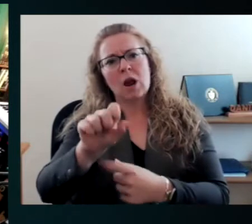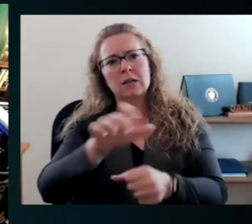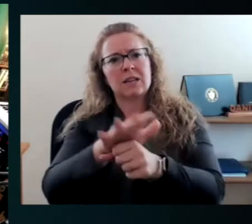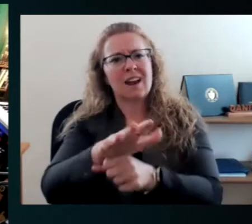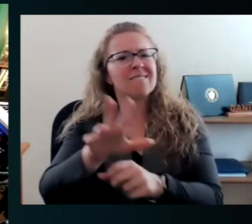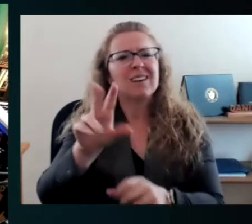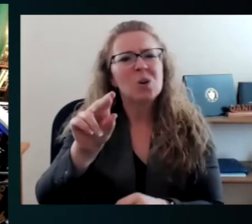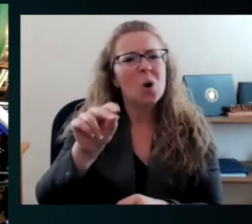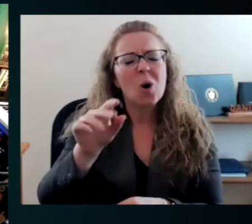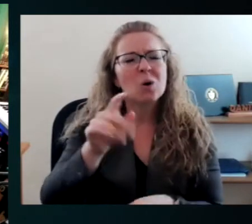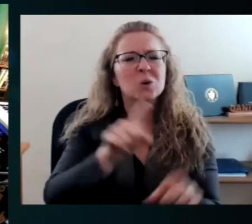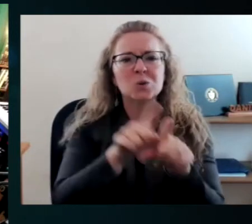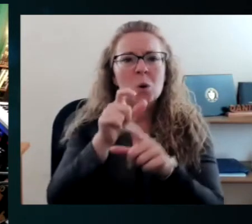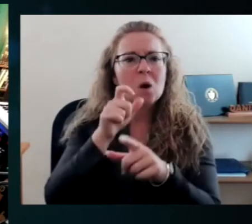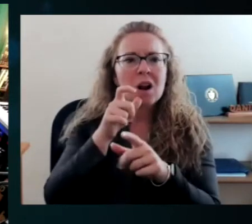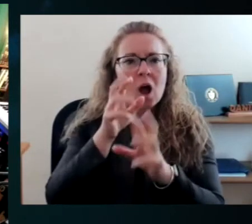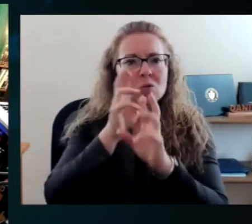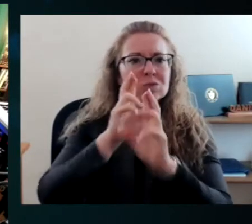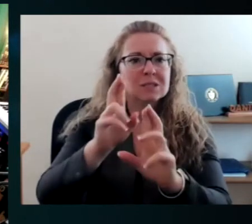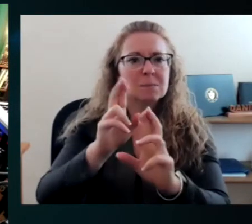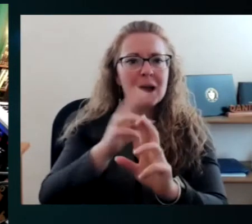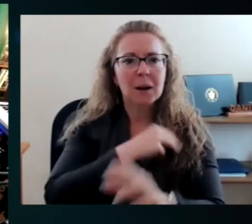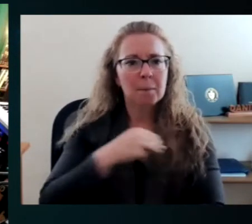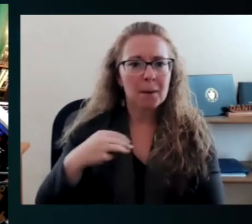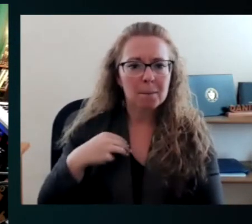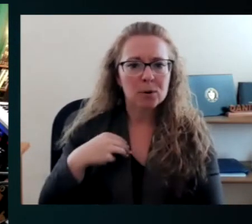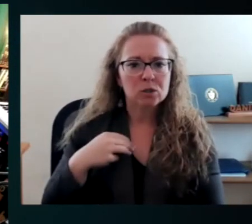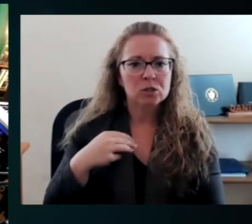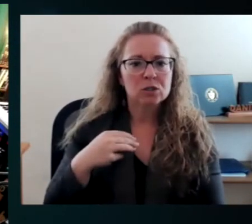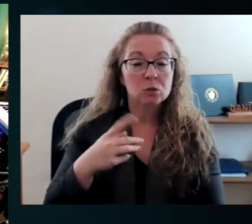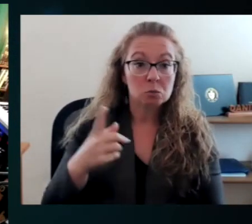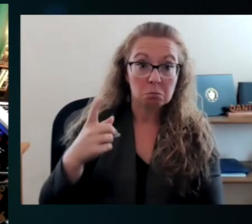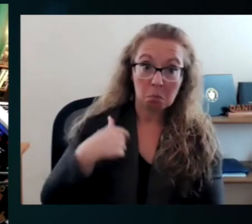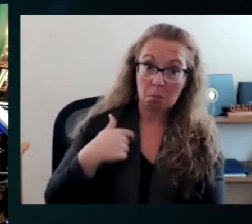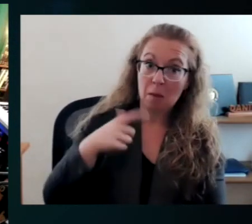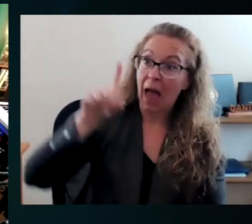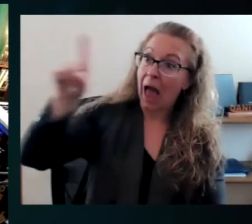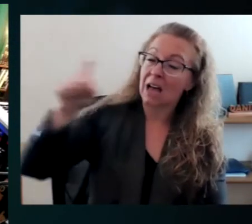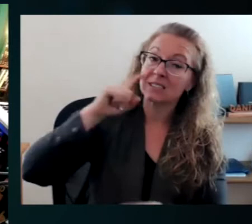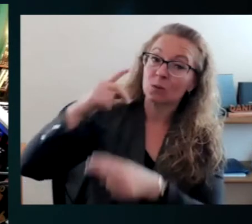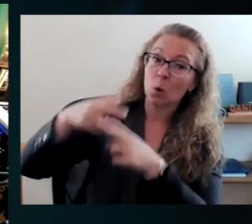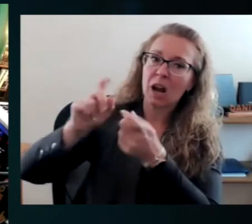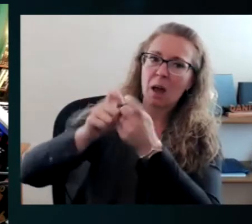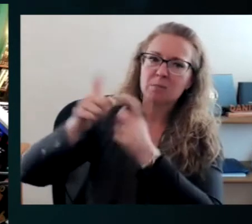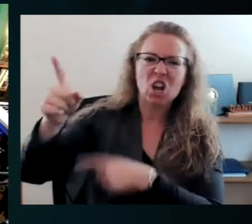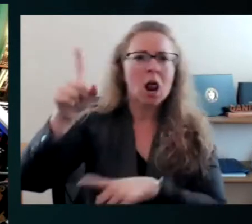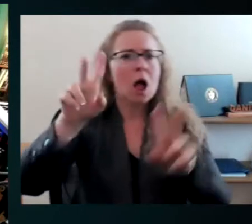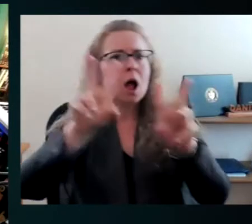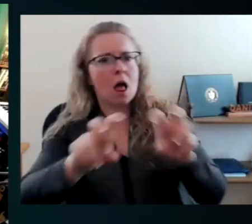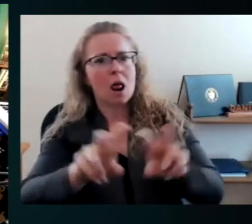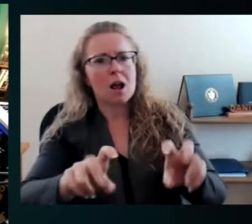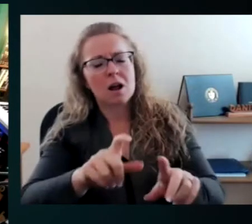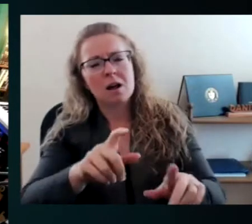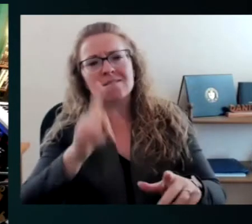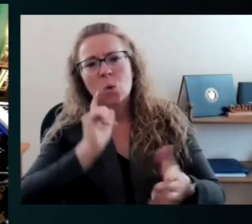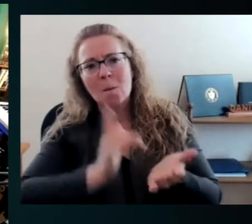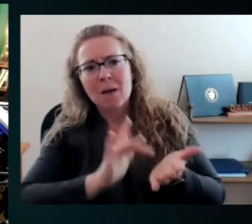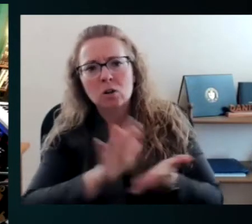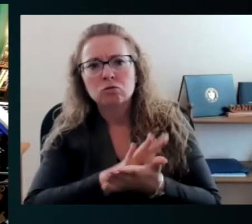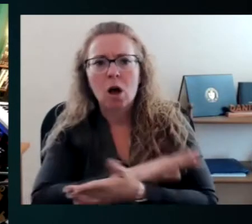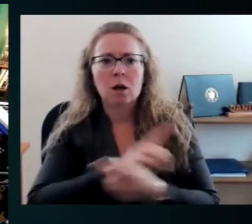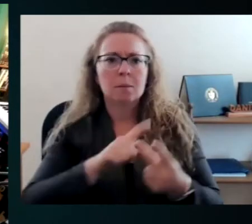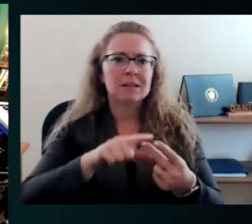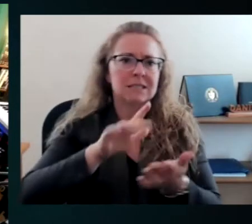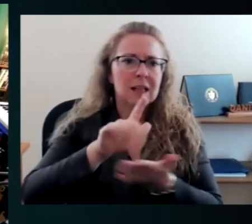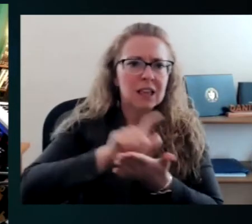of our membership to ask those of us seeking name changes to have to furnish medical documents, legal documents, or any